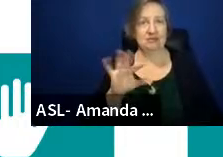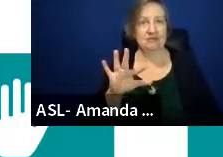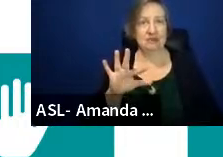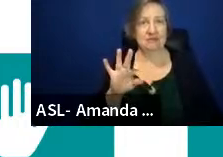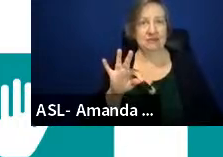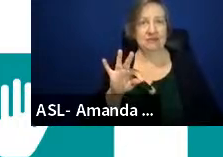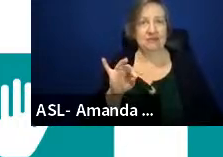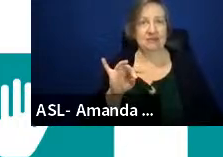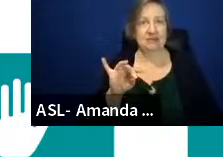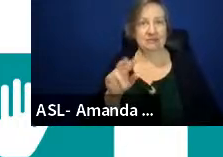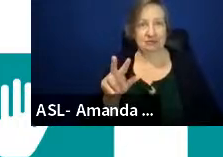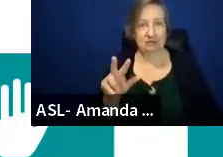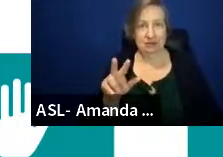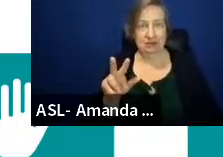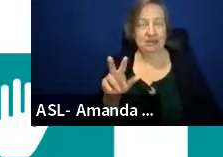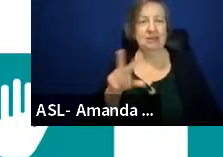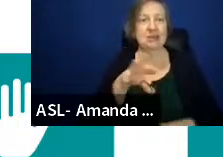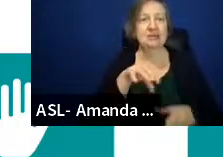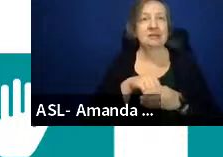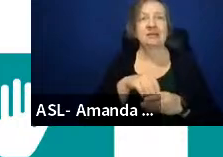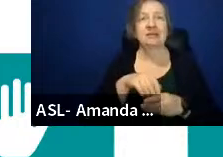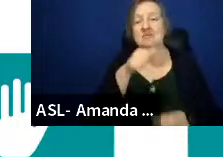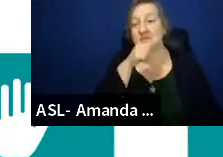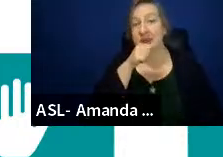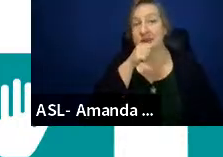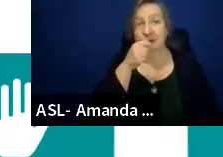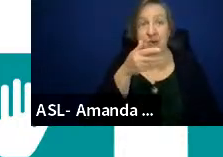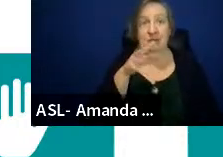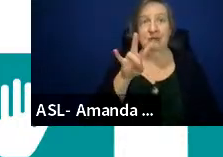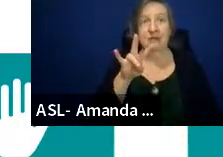986-0940-5983. And remember to include the passcode, which is